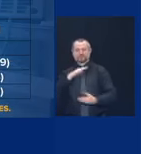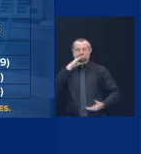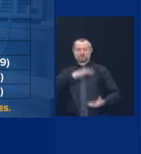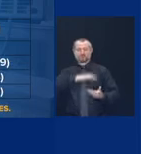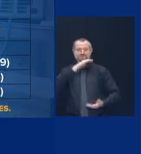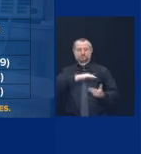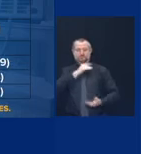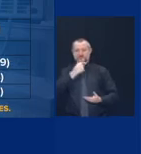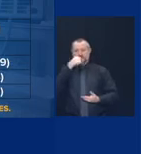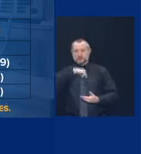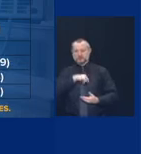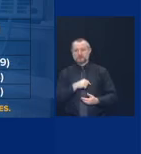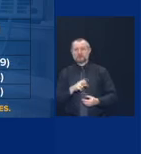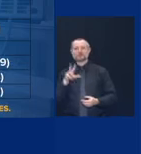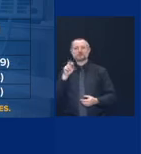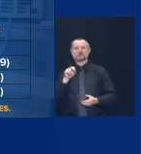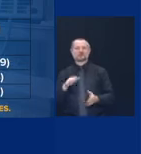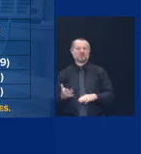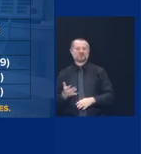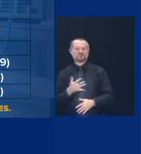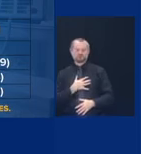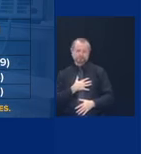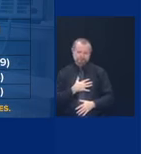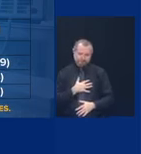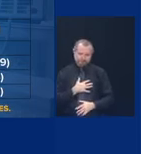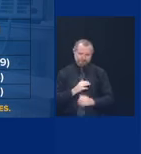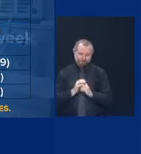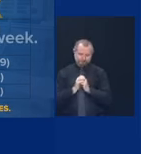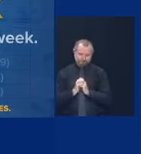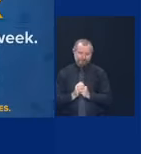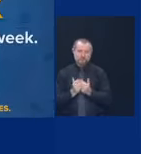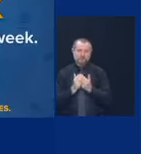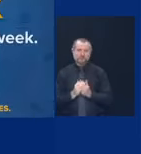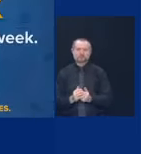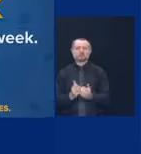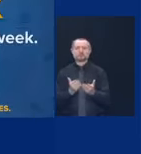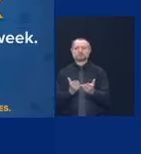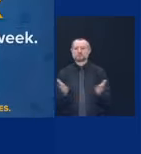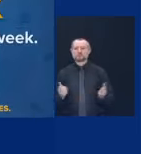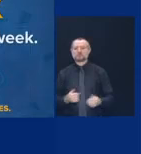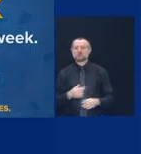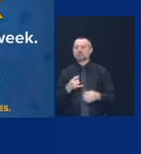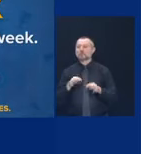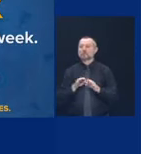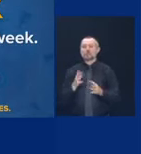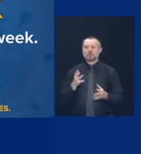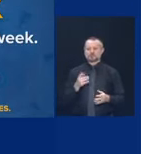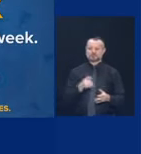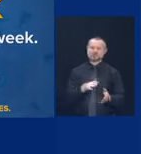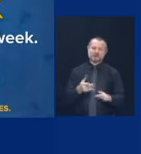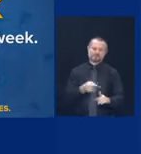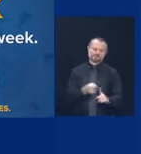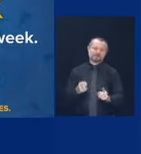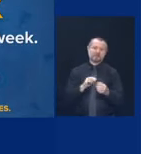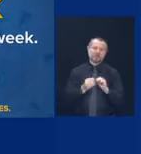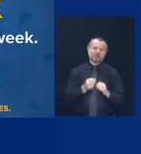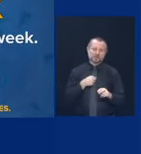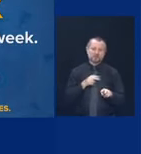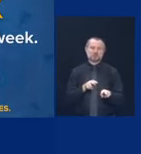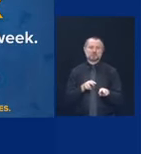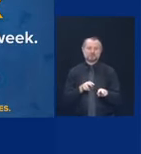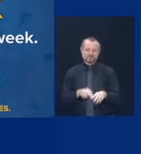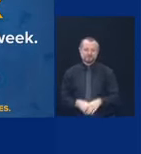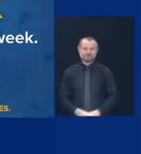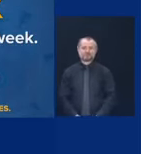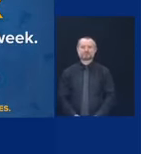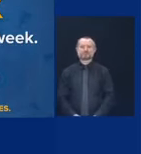There are no thoughts and prayers. That's the only number on that chart that really means anything to me. We have several